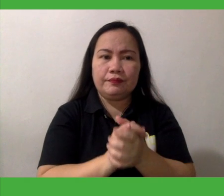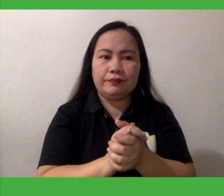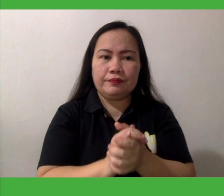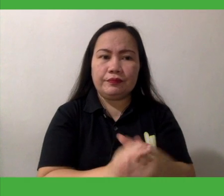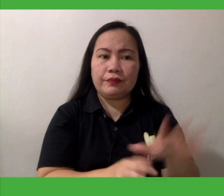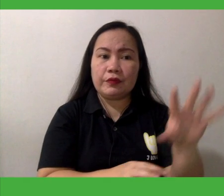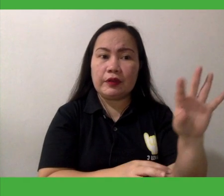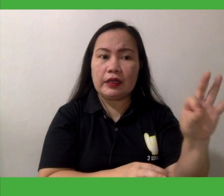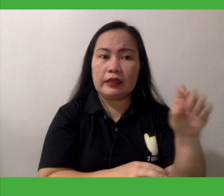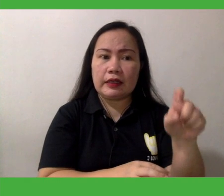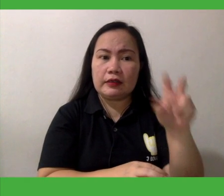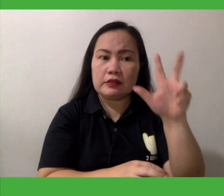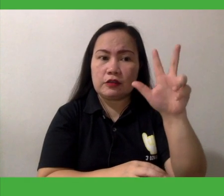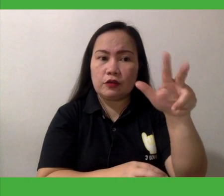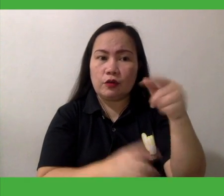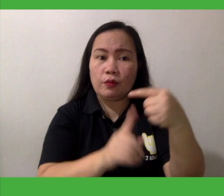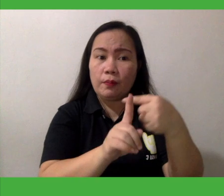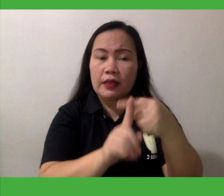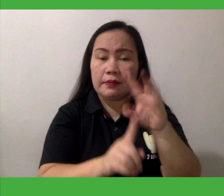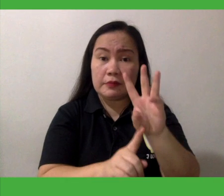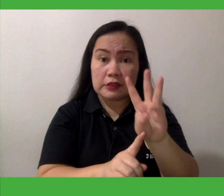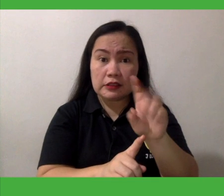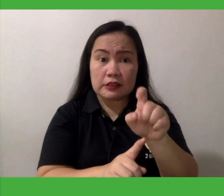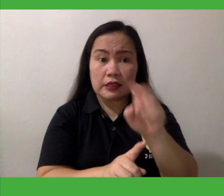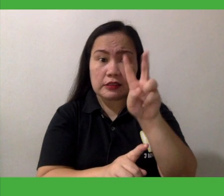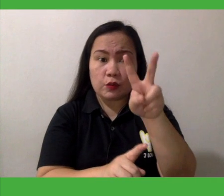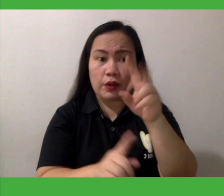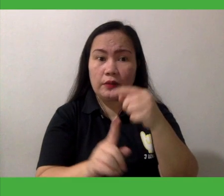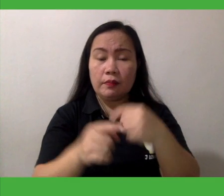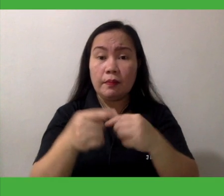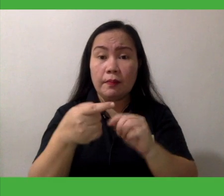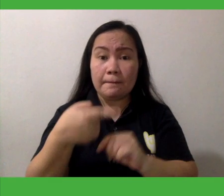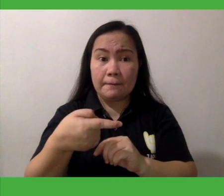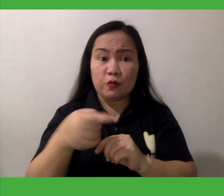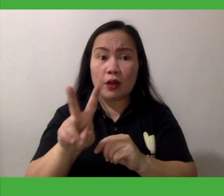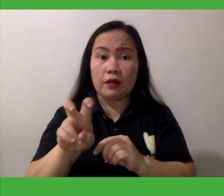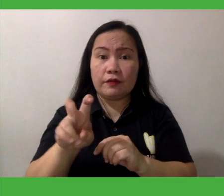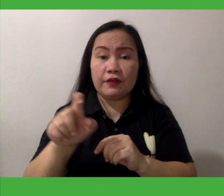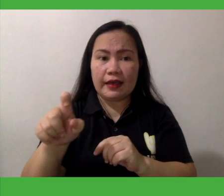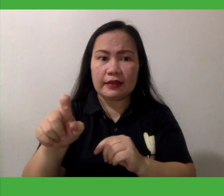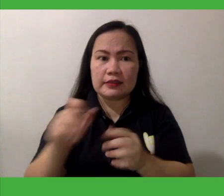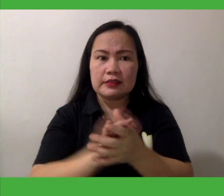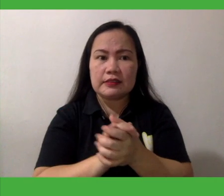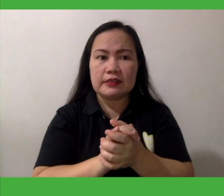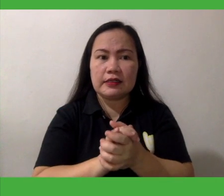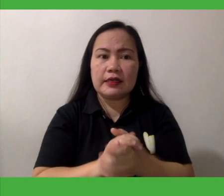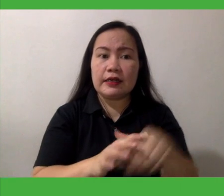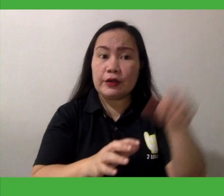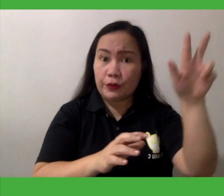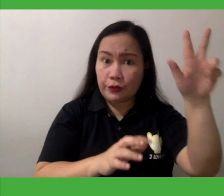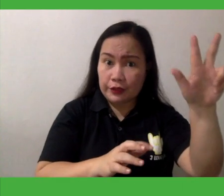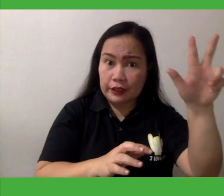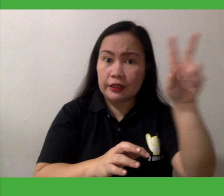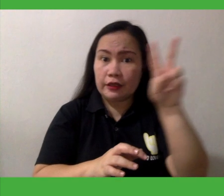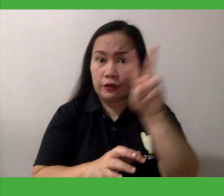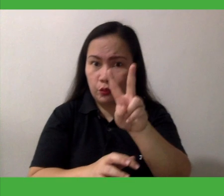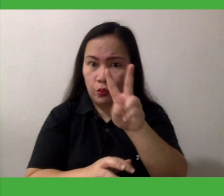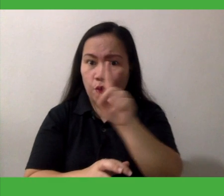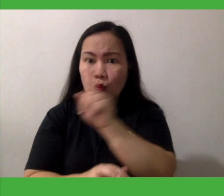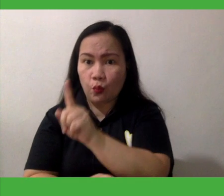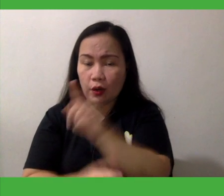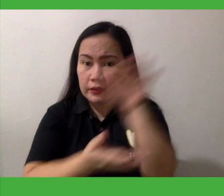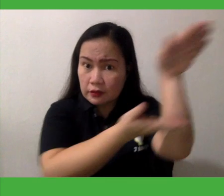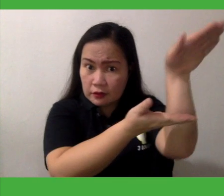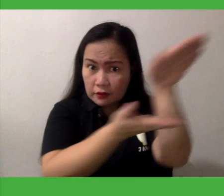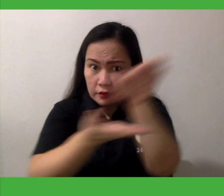Okay? Next. So, 9x cubed plus 6x squared minus 12x. So, kagaya nito, 3, 2,